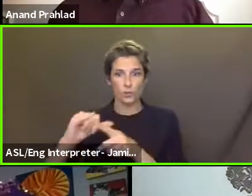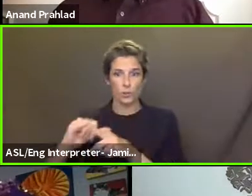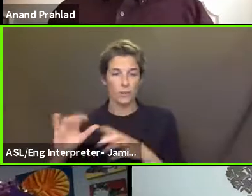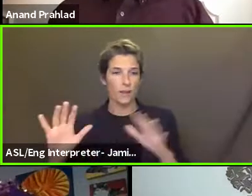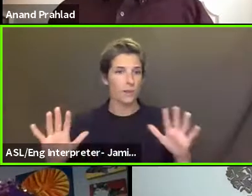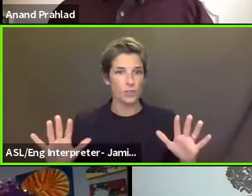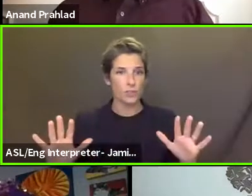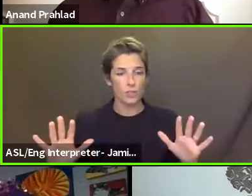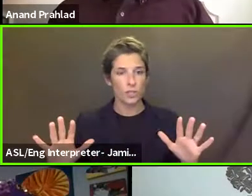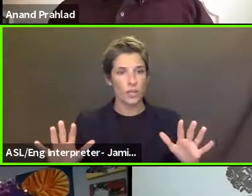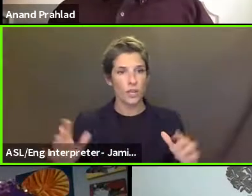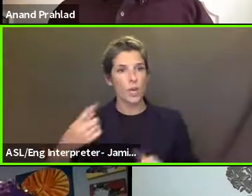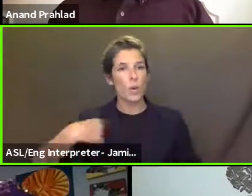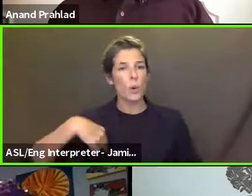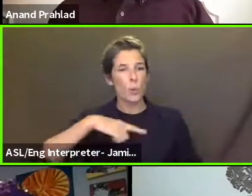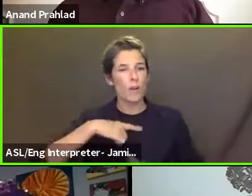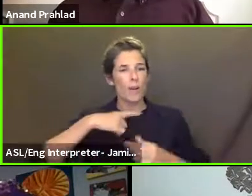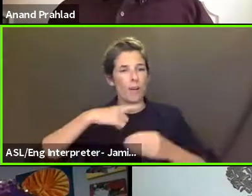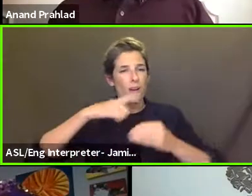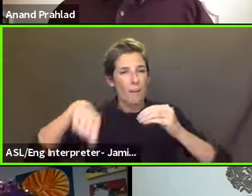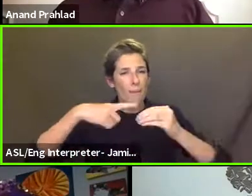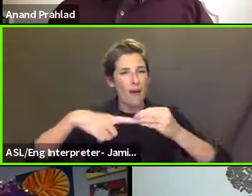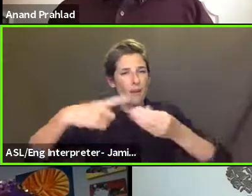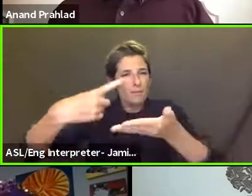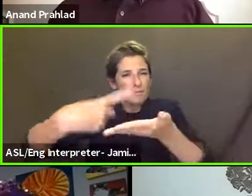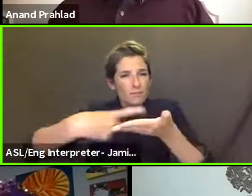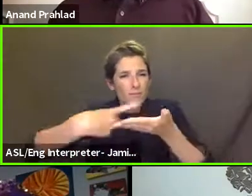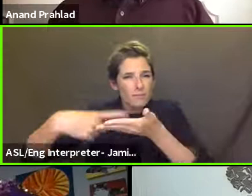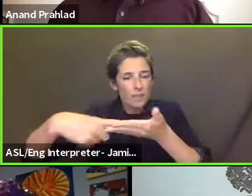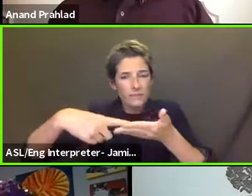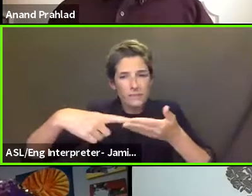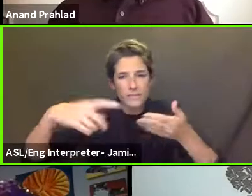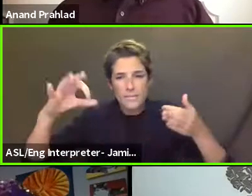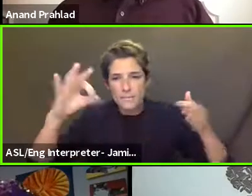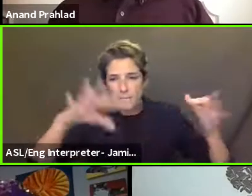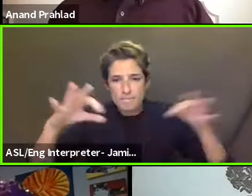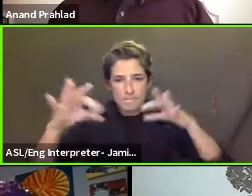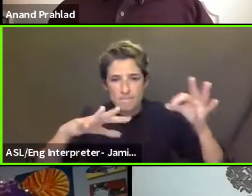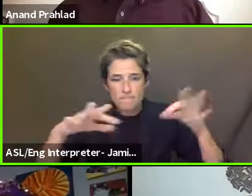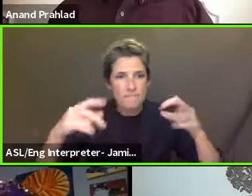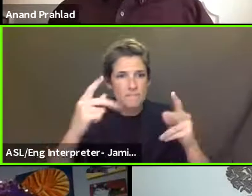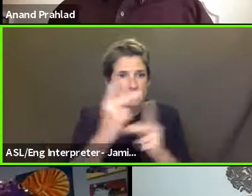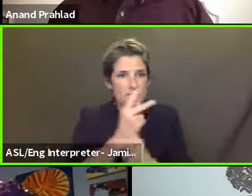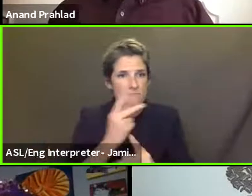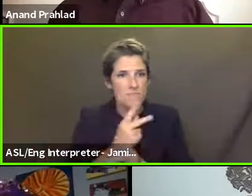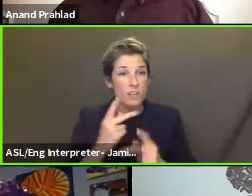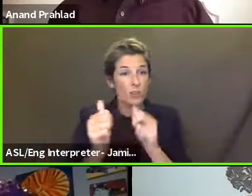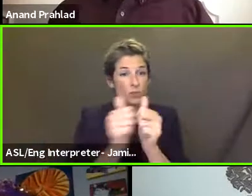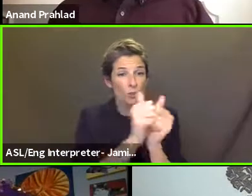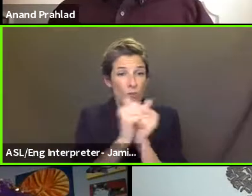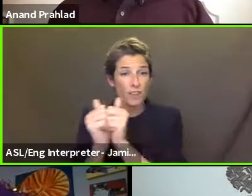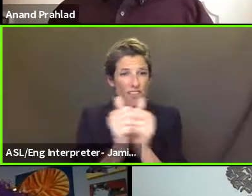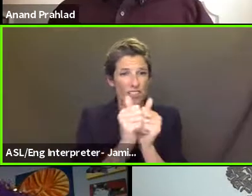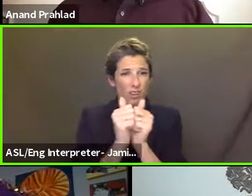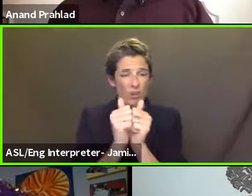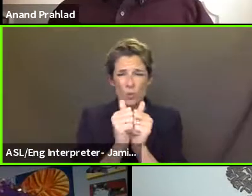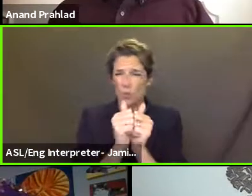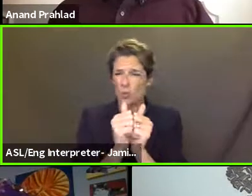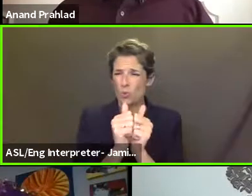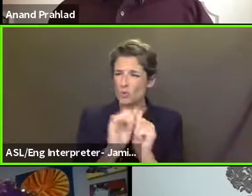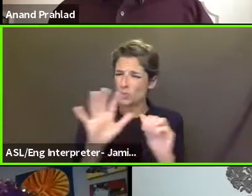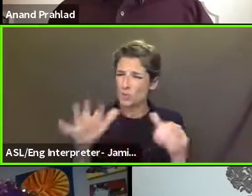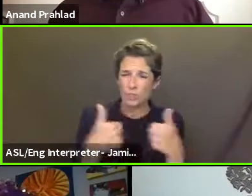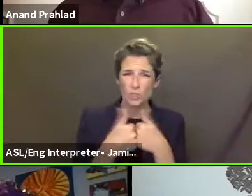few places left where people get to honestly explore together hard questions that don't